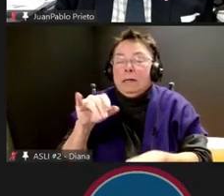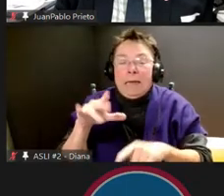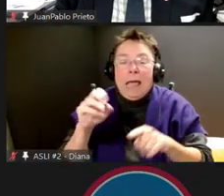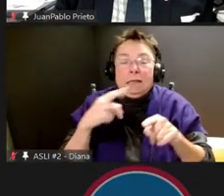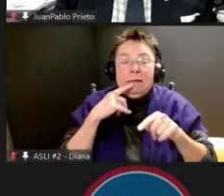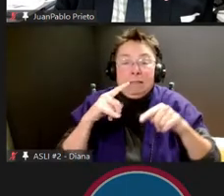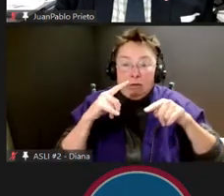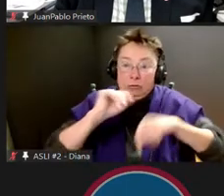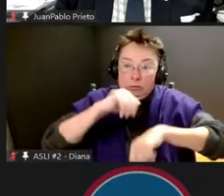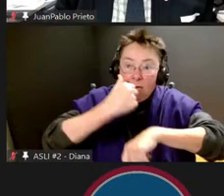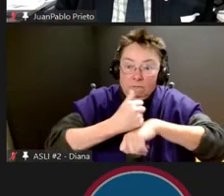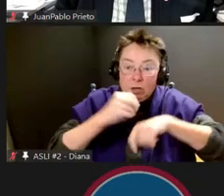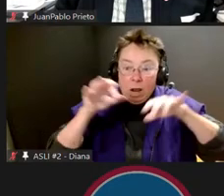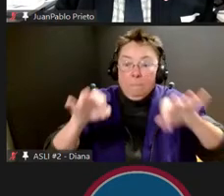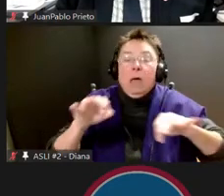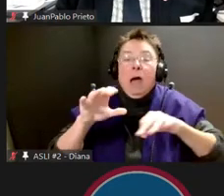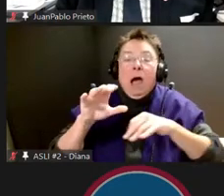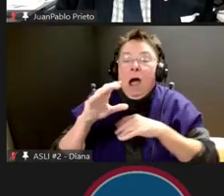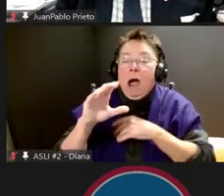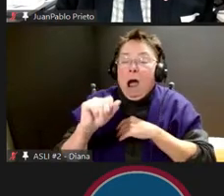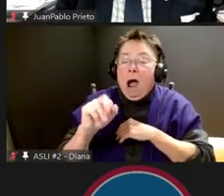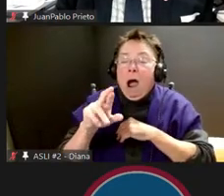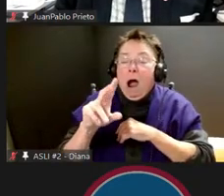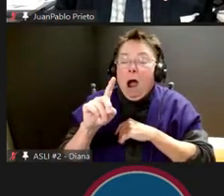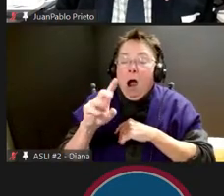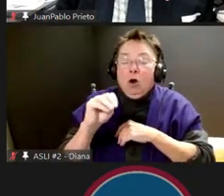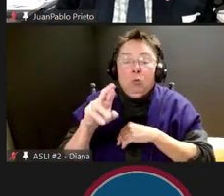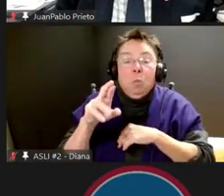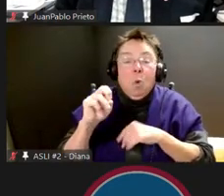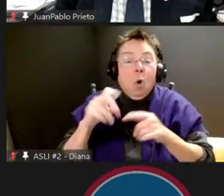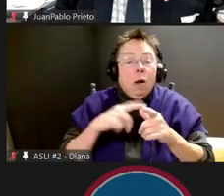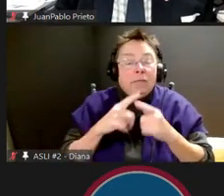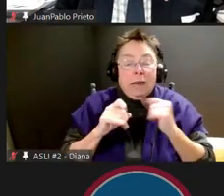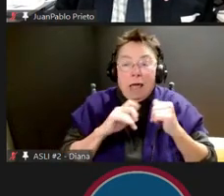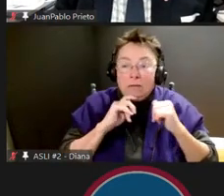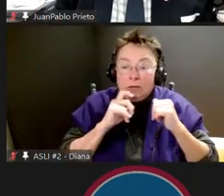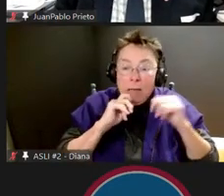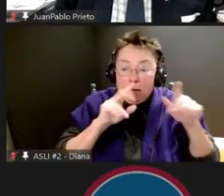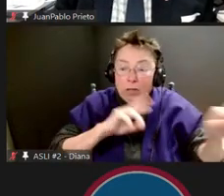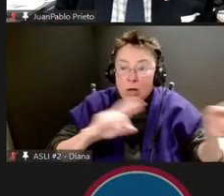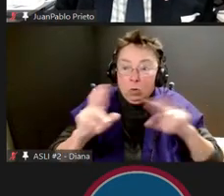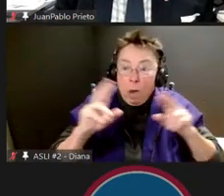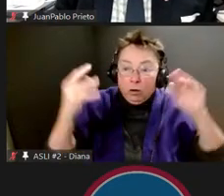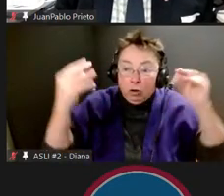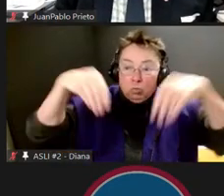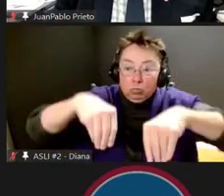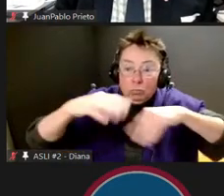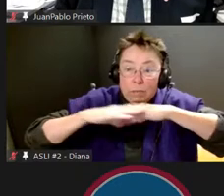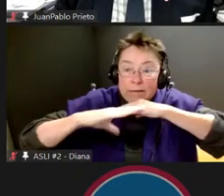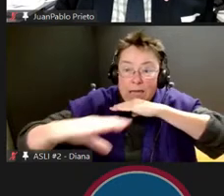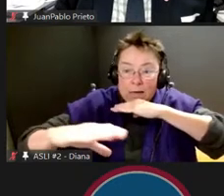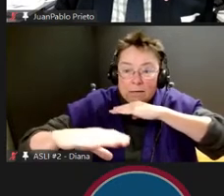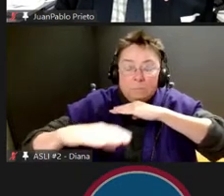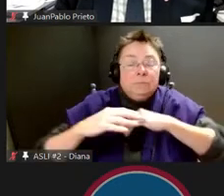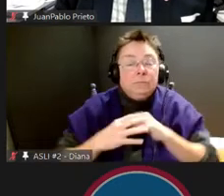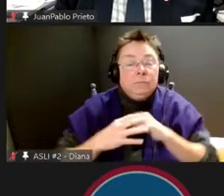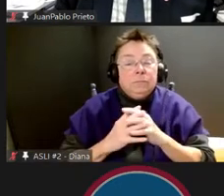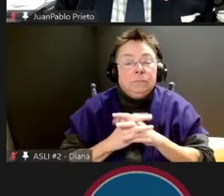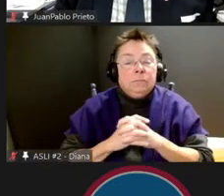set the steel beams and are in the process of forming out to be able to pour the concrete deck on that area. Next slide.